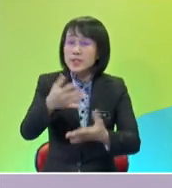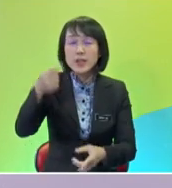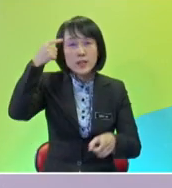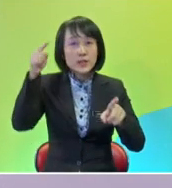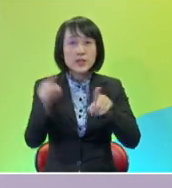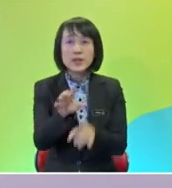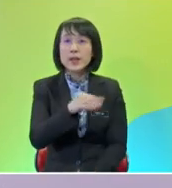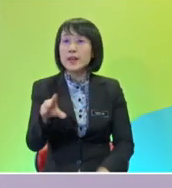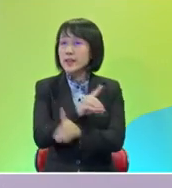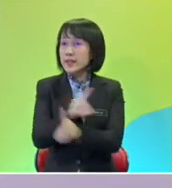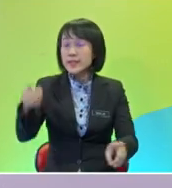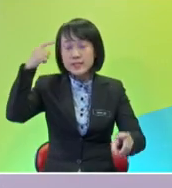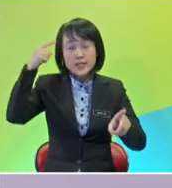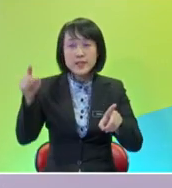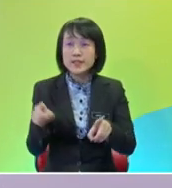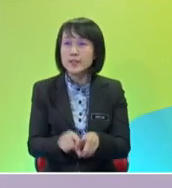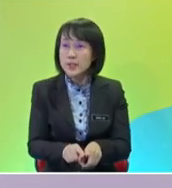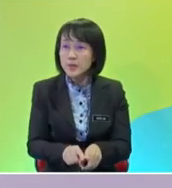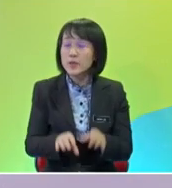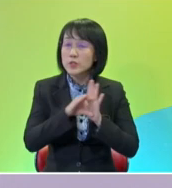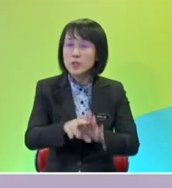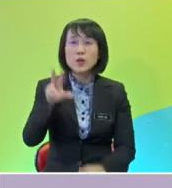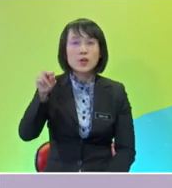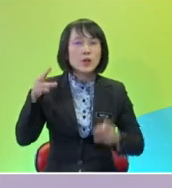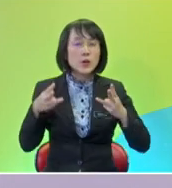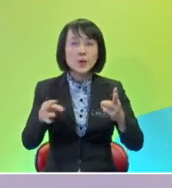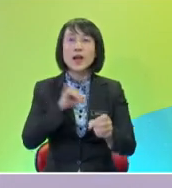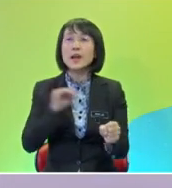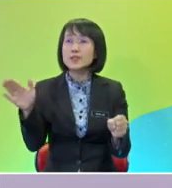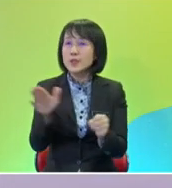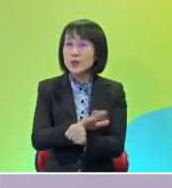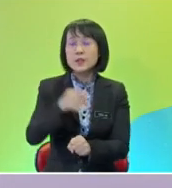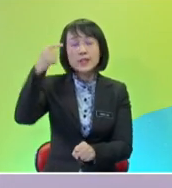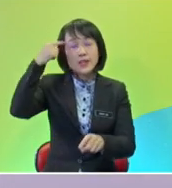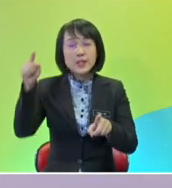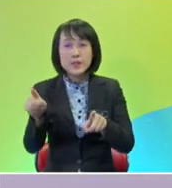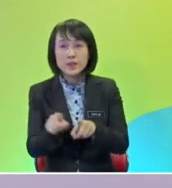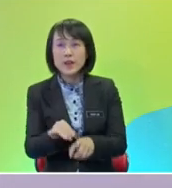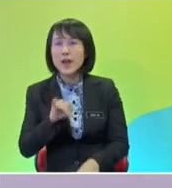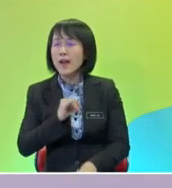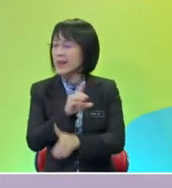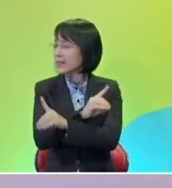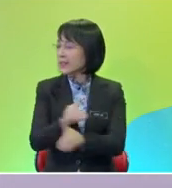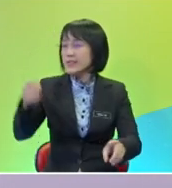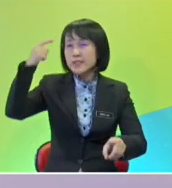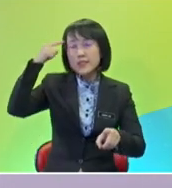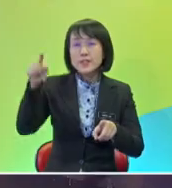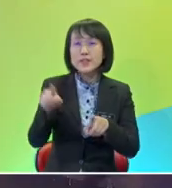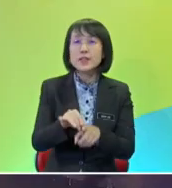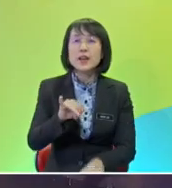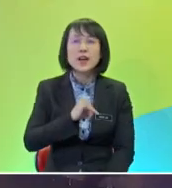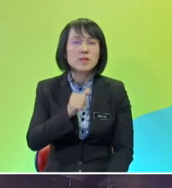and disagreement. Right. No way. Mm. I totally agree. I disagree. I'm not sure on